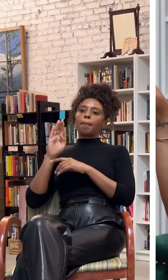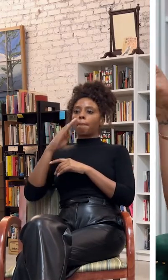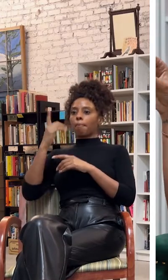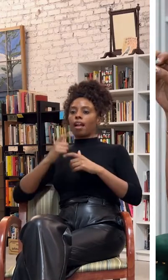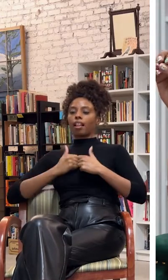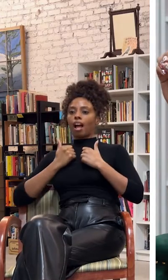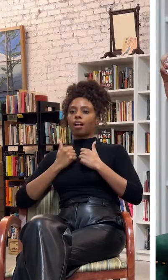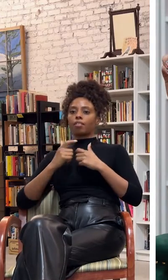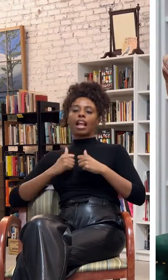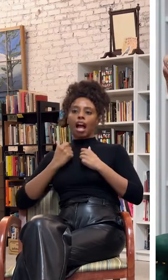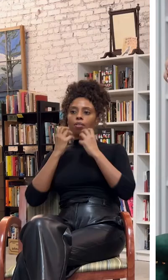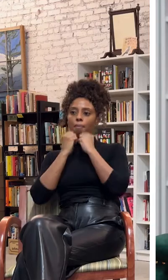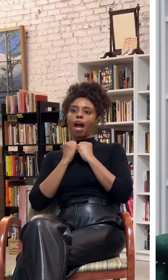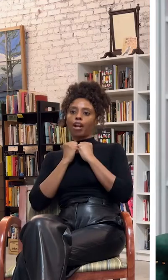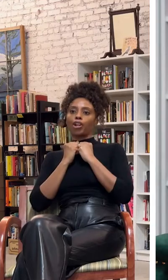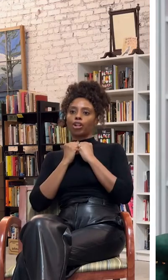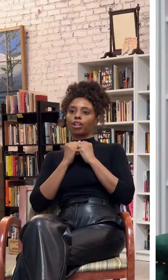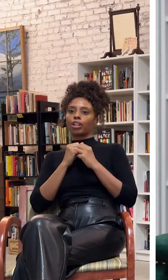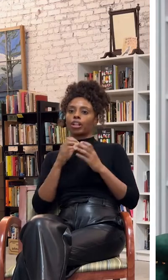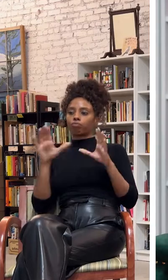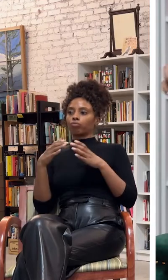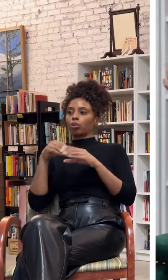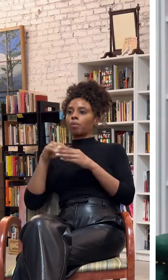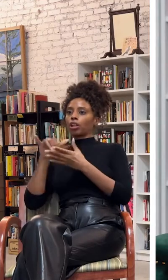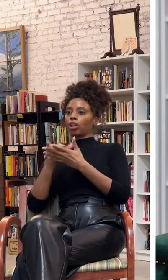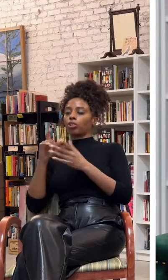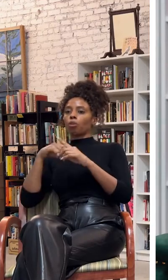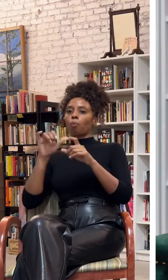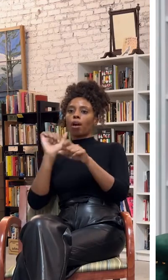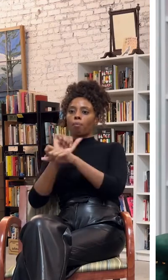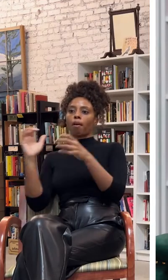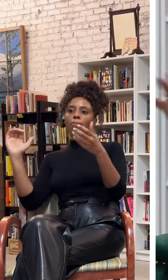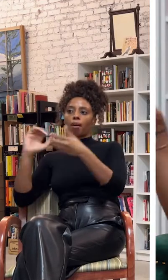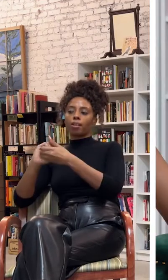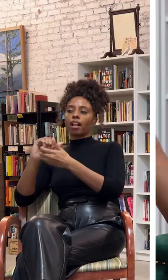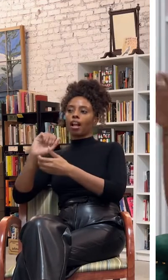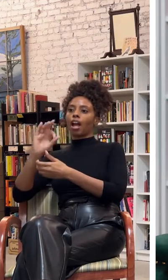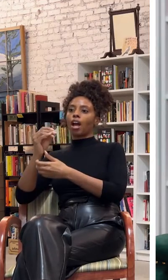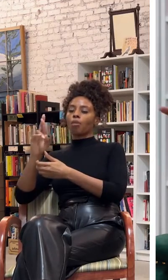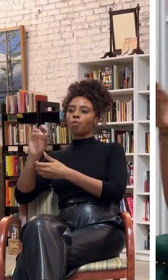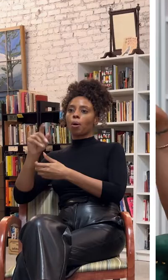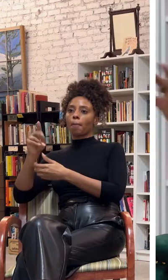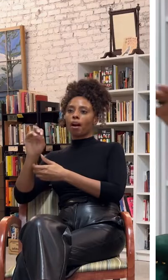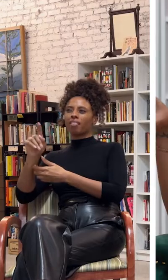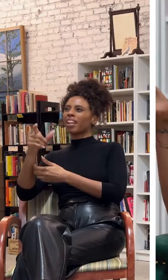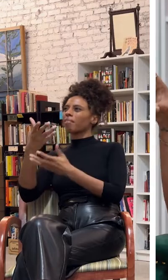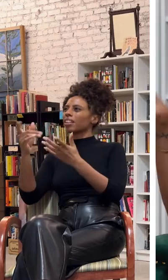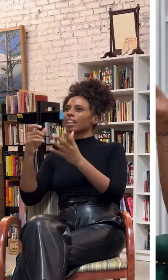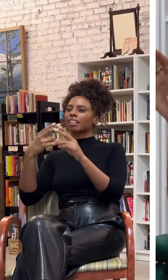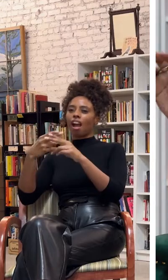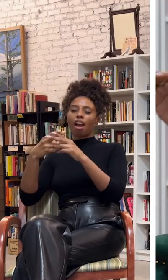Matter New York chapter. And so we had worked with Afropunk they had this thing called Activist Row or something like